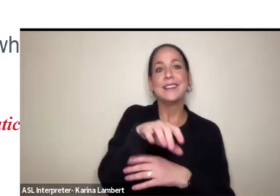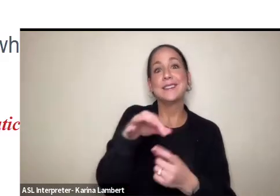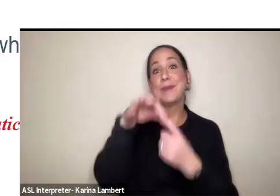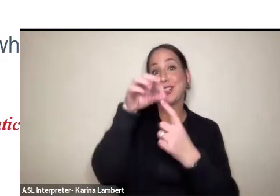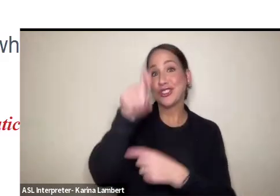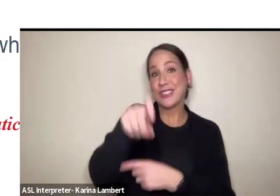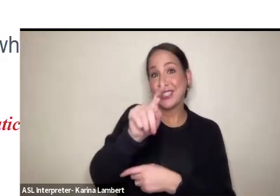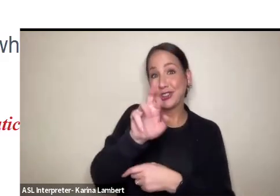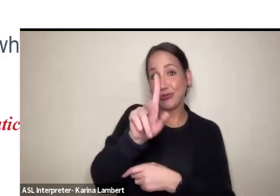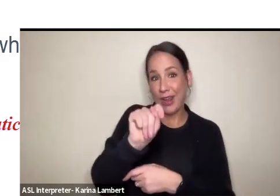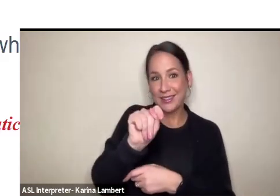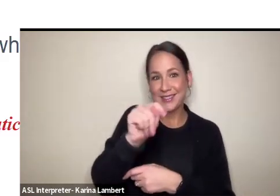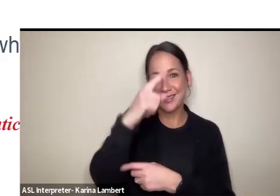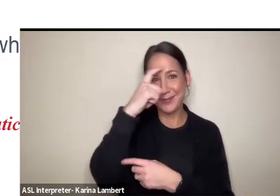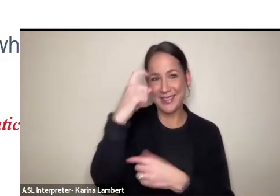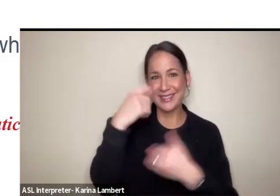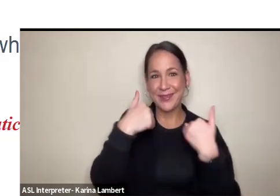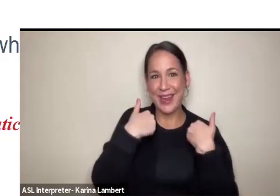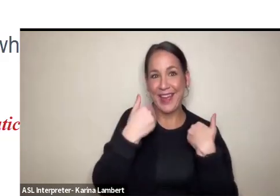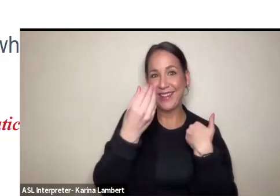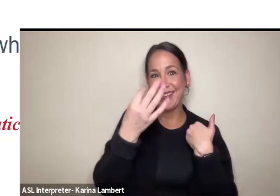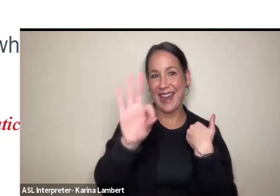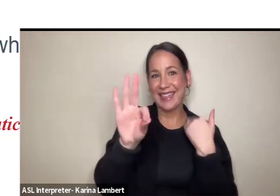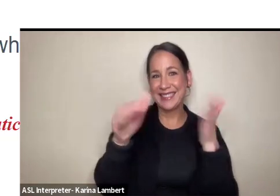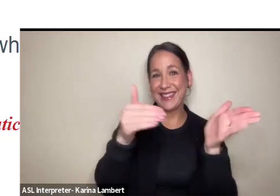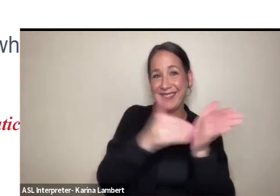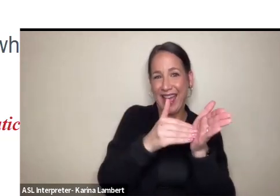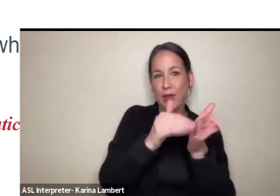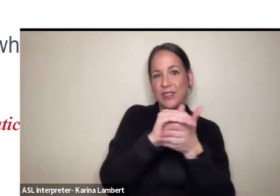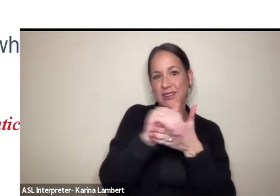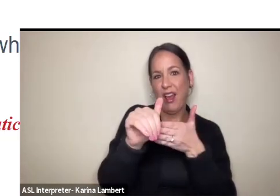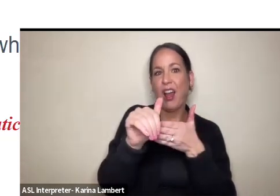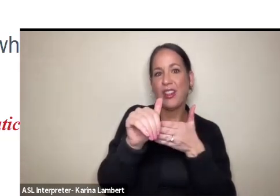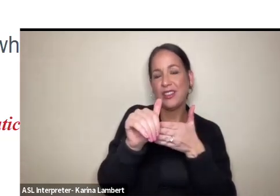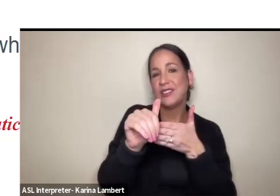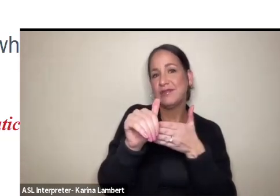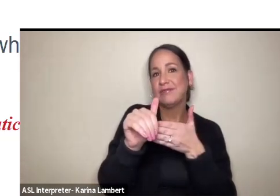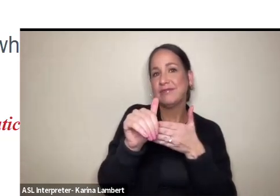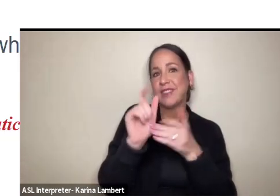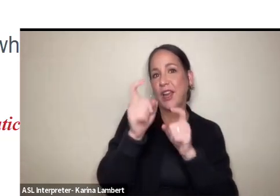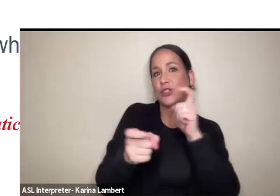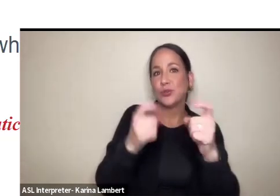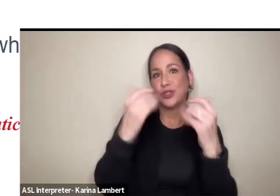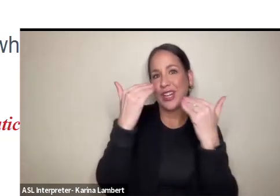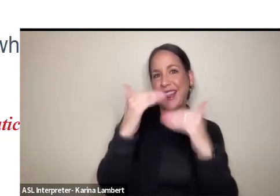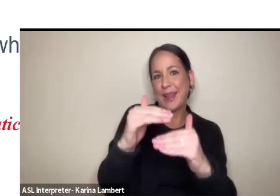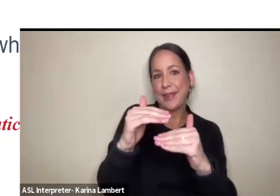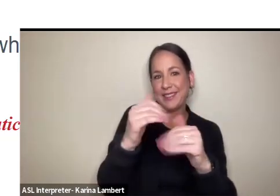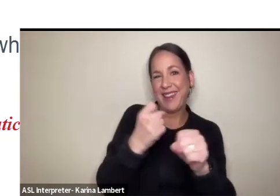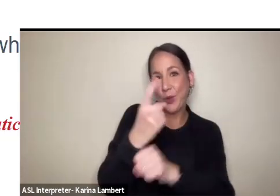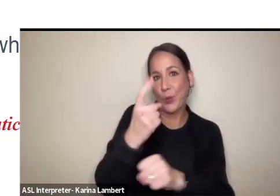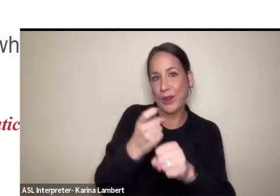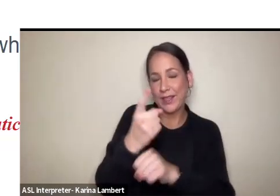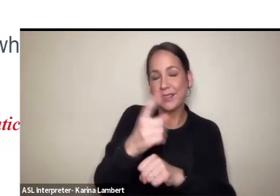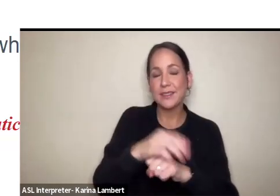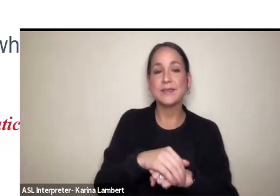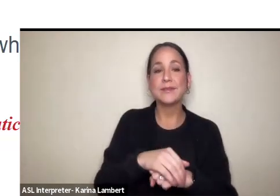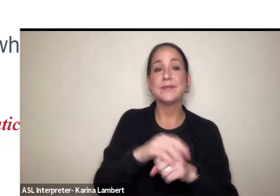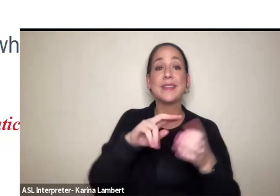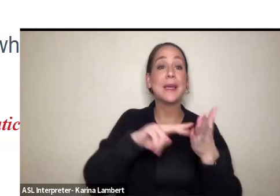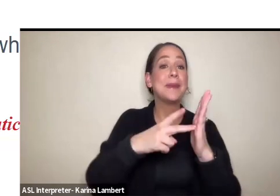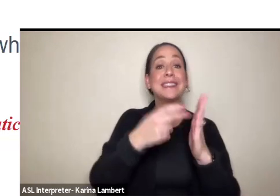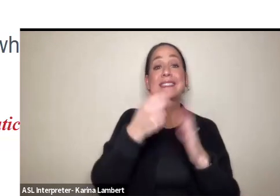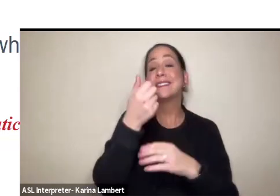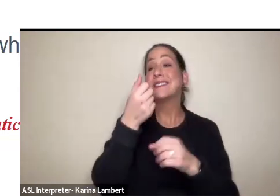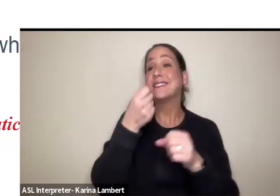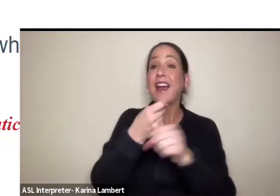$19,000 annual contribution limit. So basically what this means is every year, a person who has an ABLE